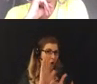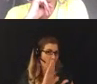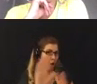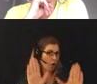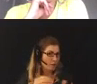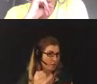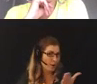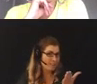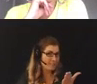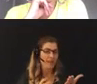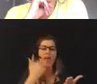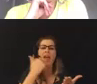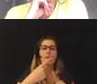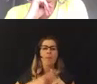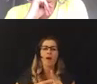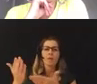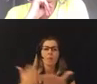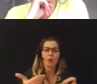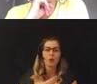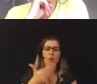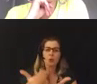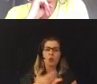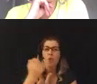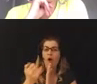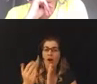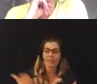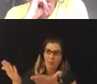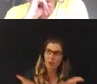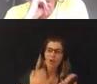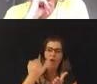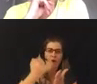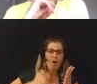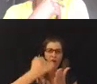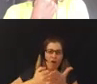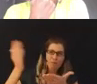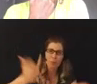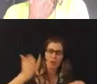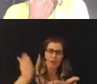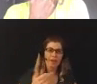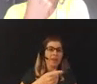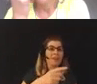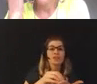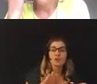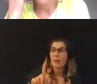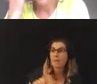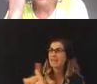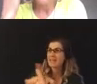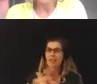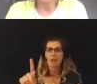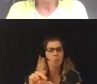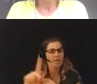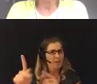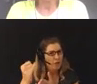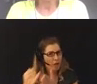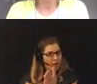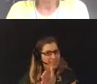bring in artists every month for our students to meet, to see the work, to engage in it, and to meet professional artists, right, who are doing this work in their lives. We